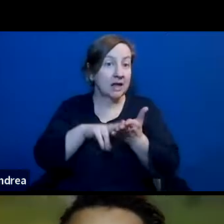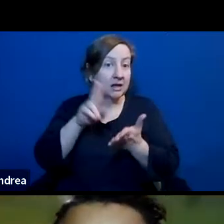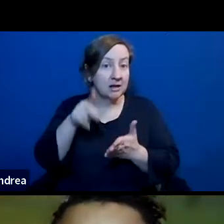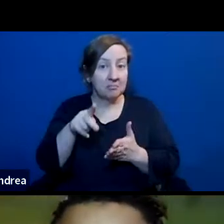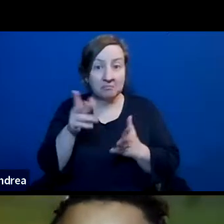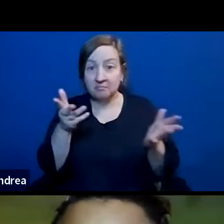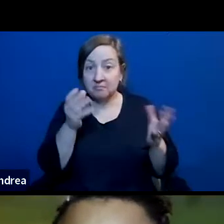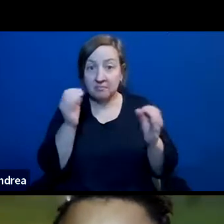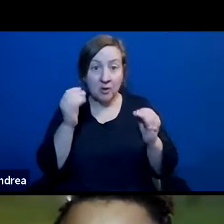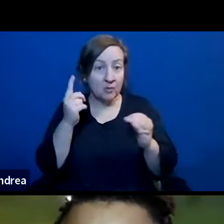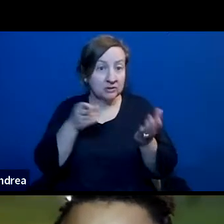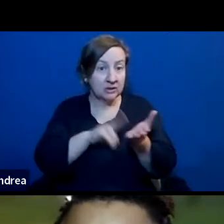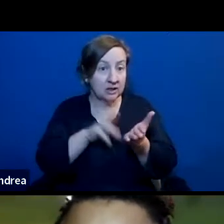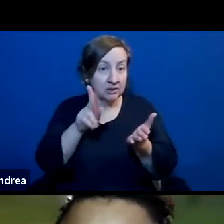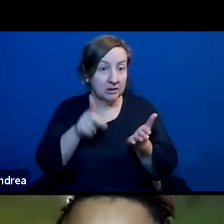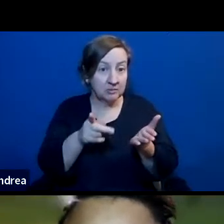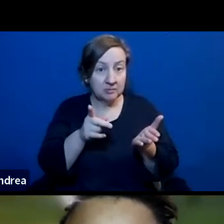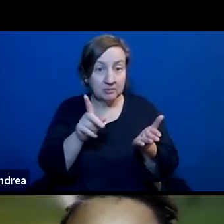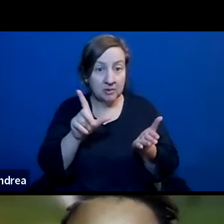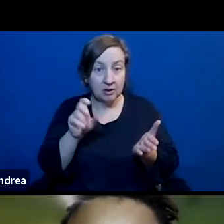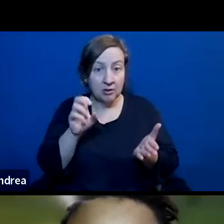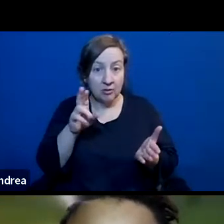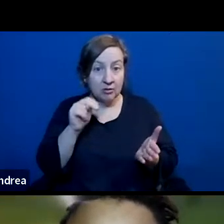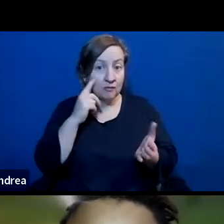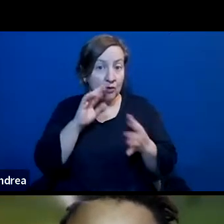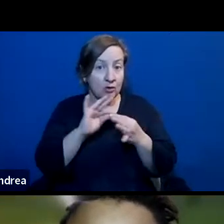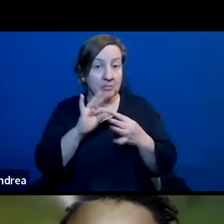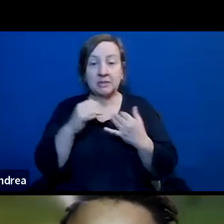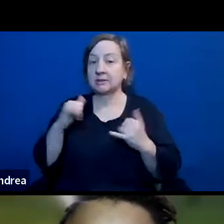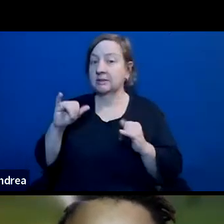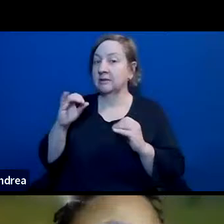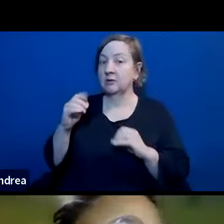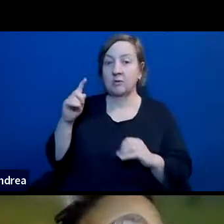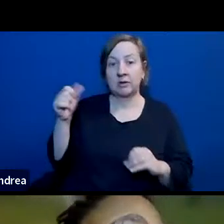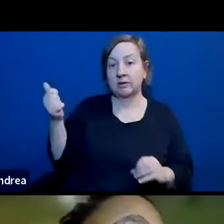one signed up, Lauren, for comment? No, still no one else.